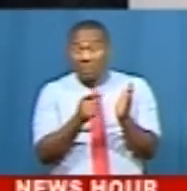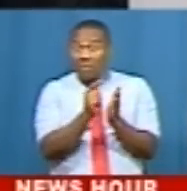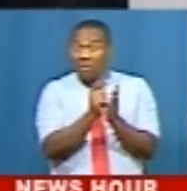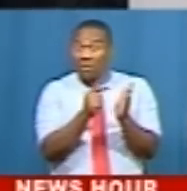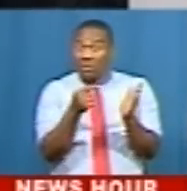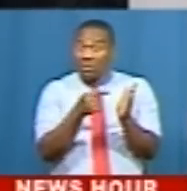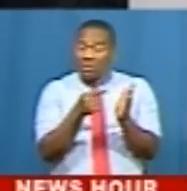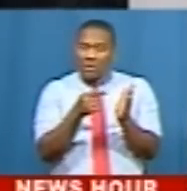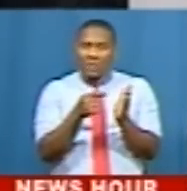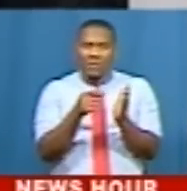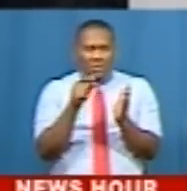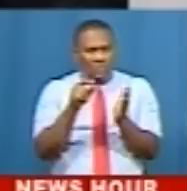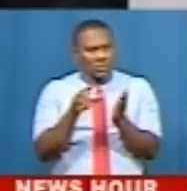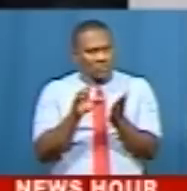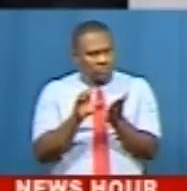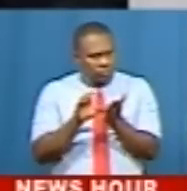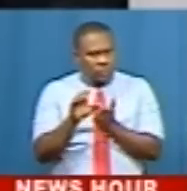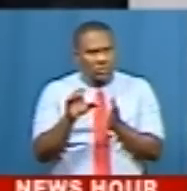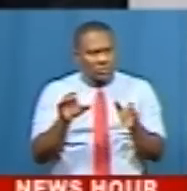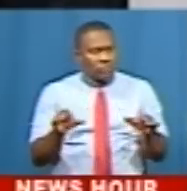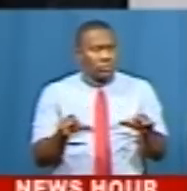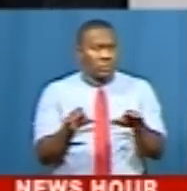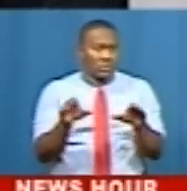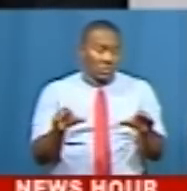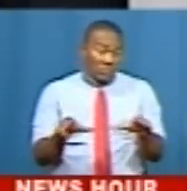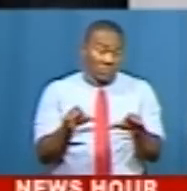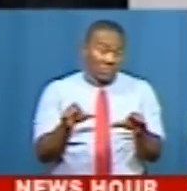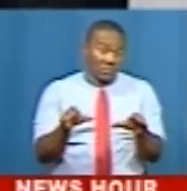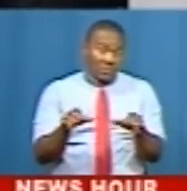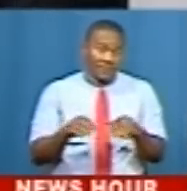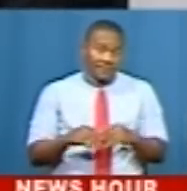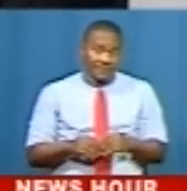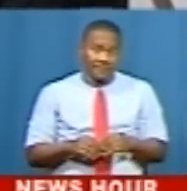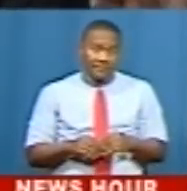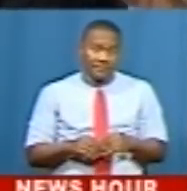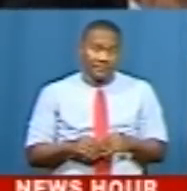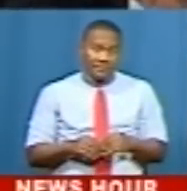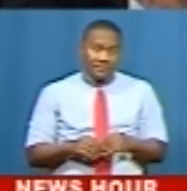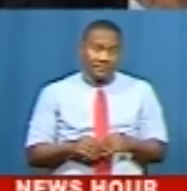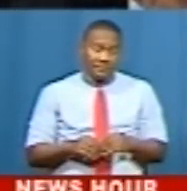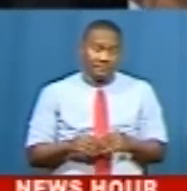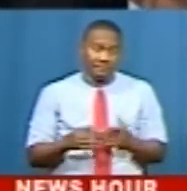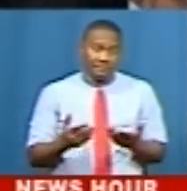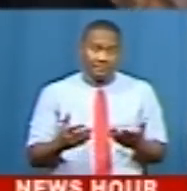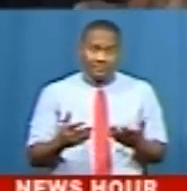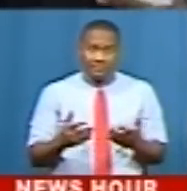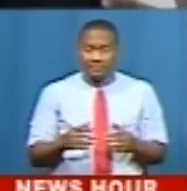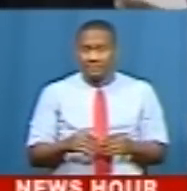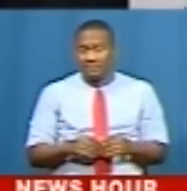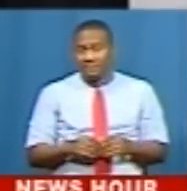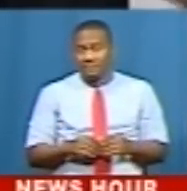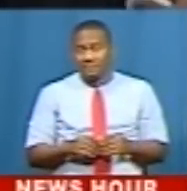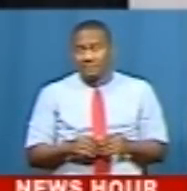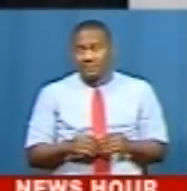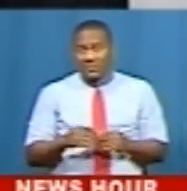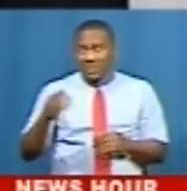It would have been a terrible waste of time to bring the whole acting president here to do this